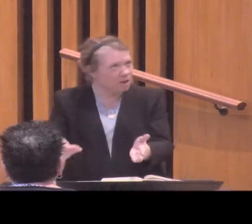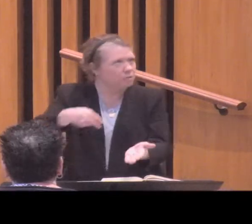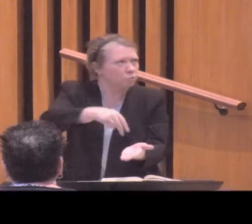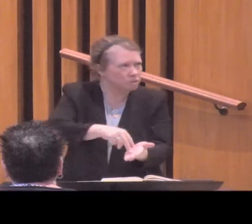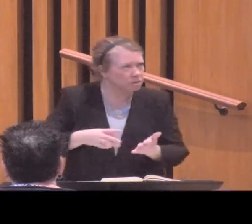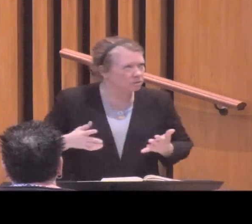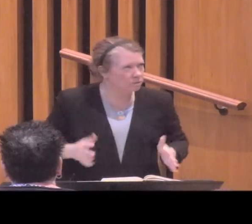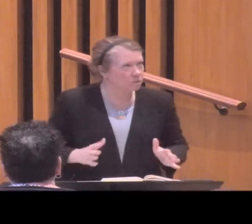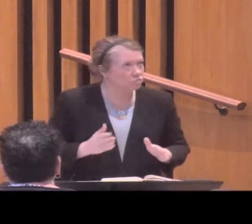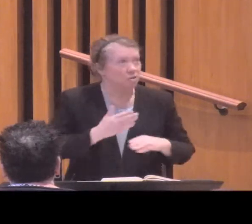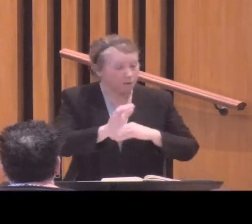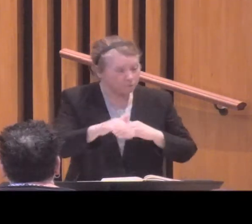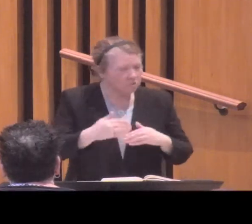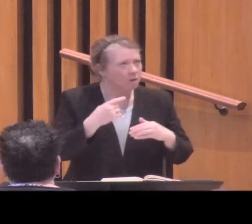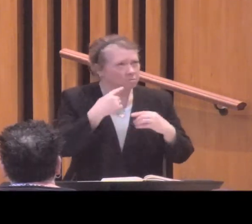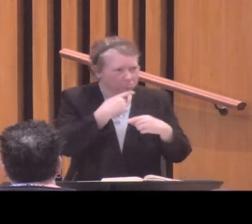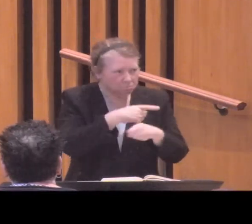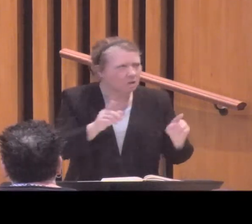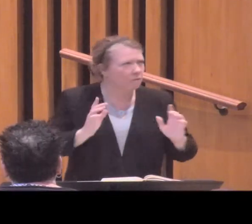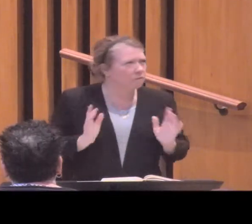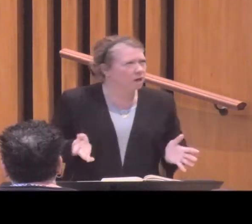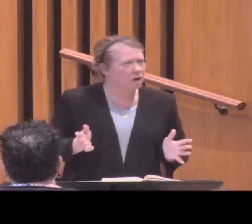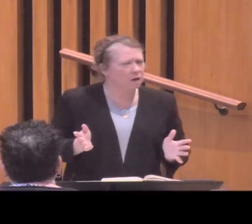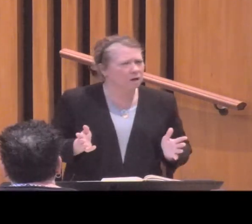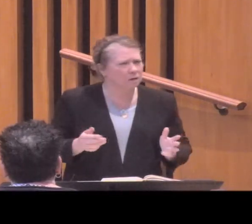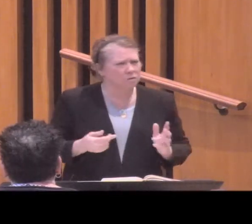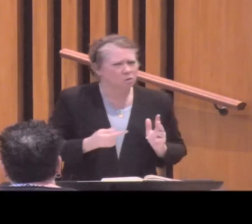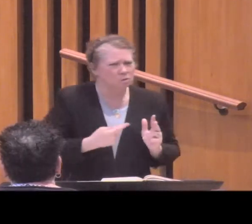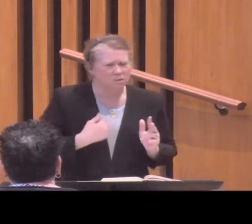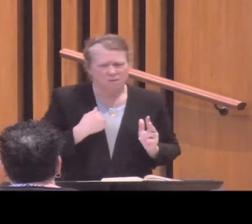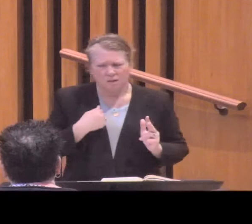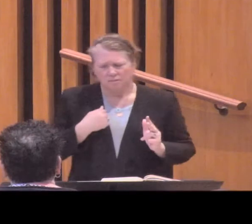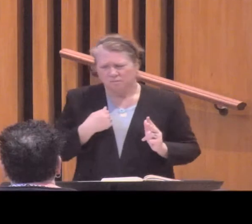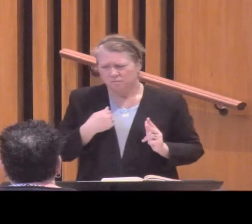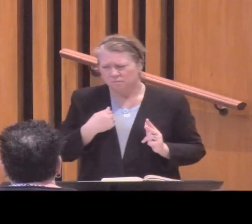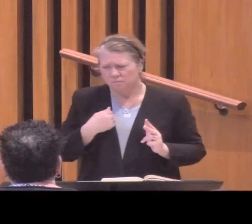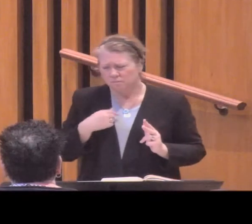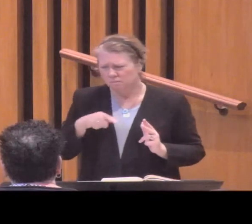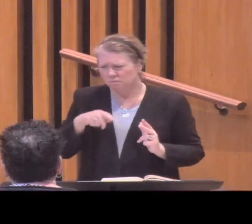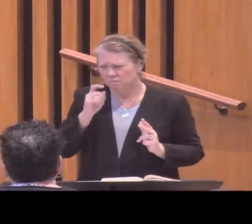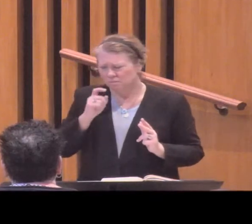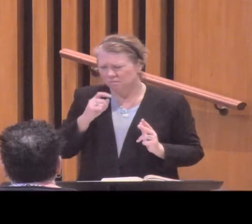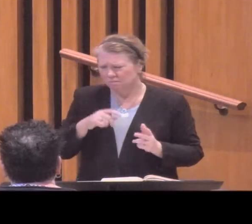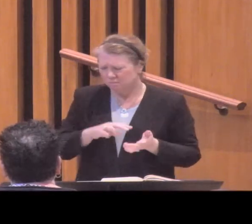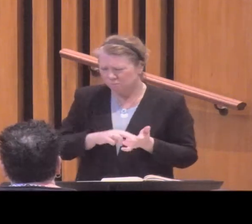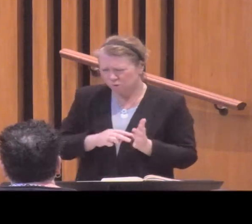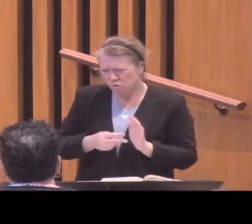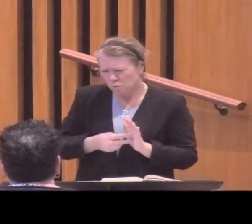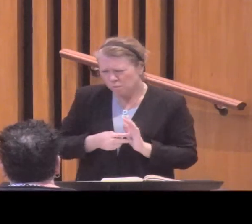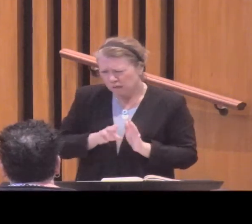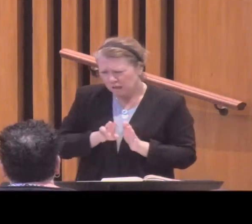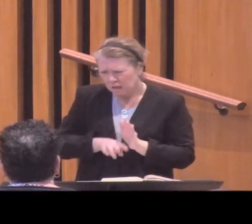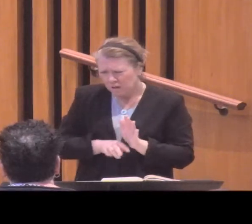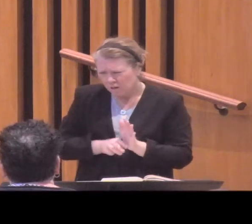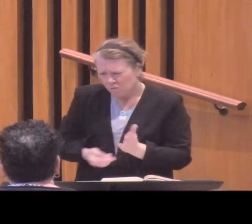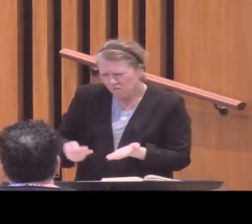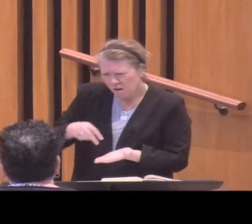kept the matter to themselves, questioning what the rising from the dead meant.